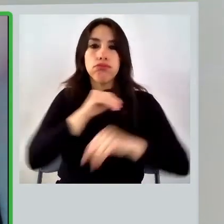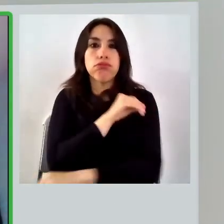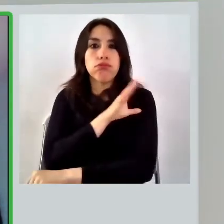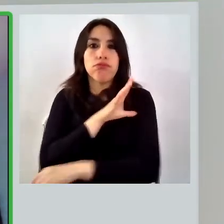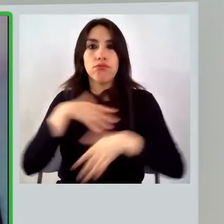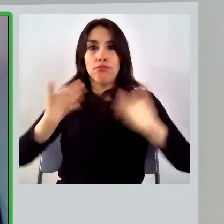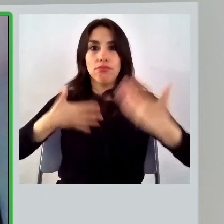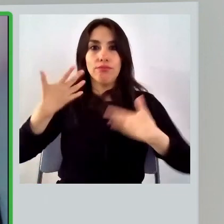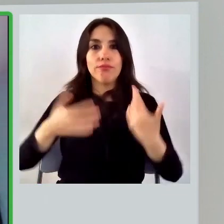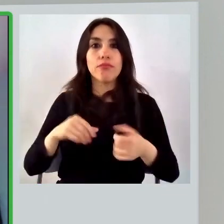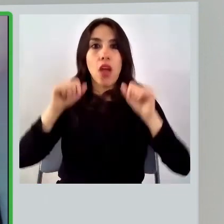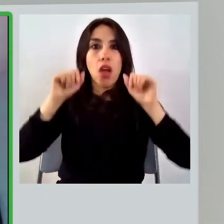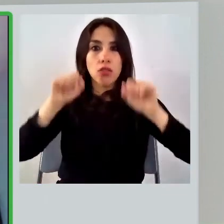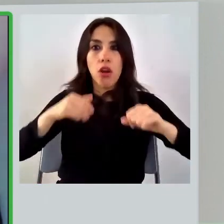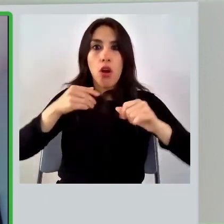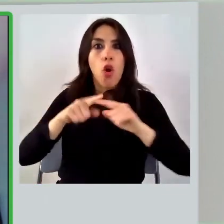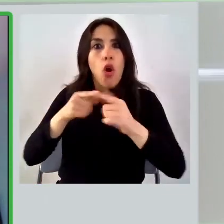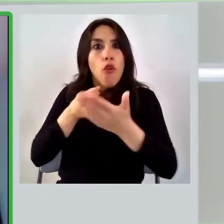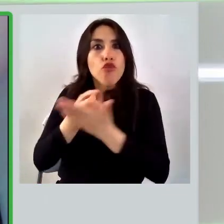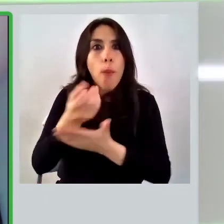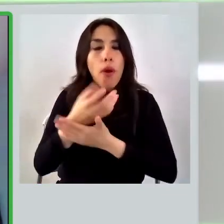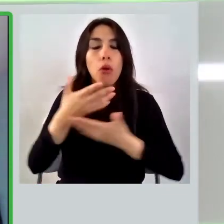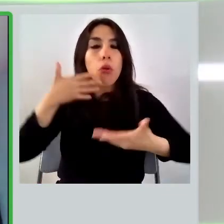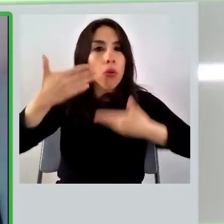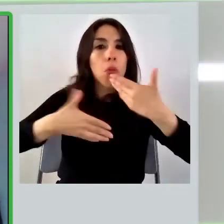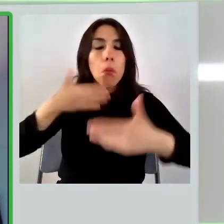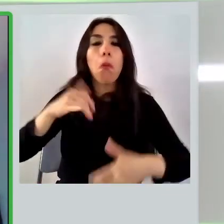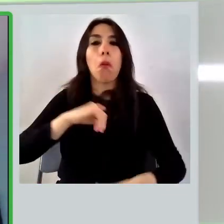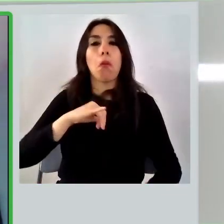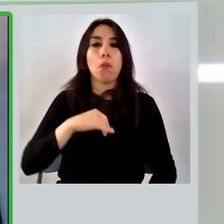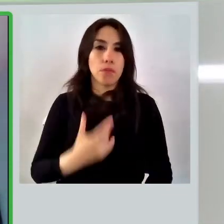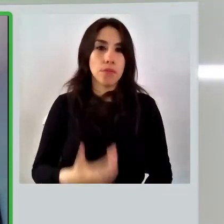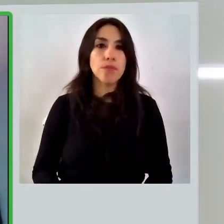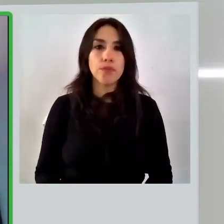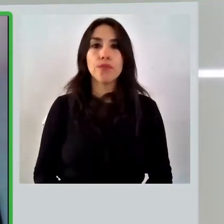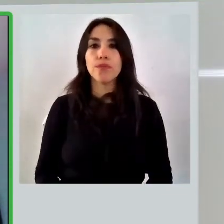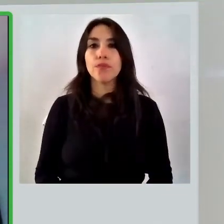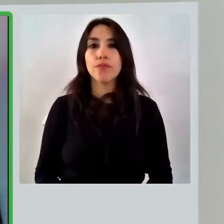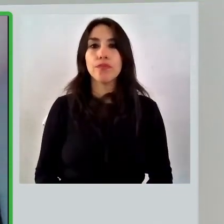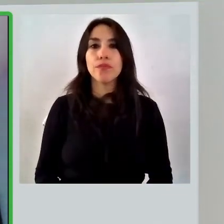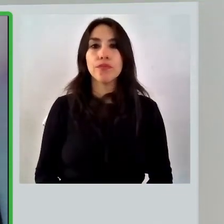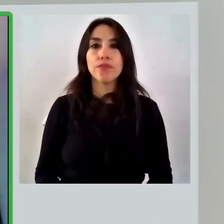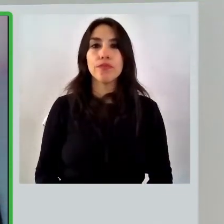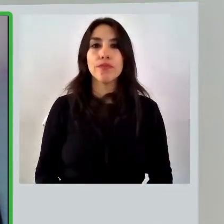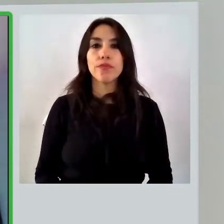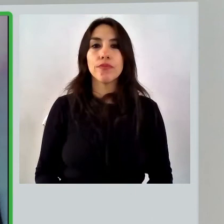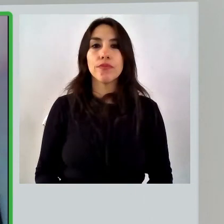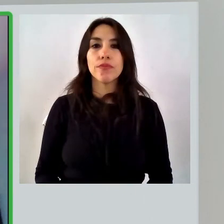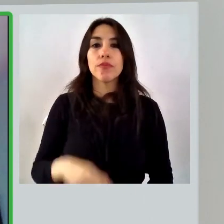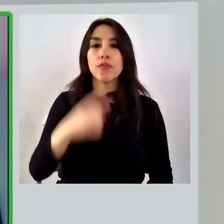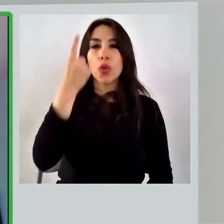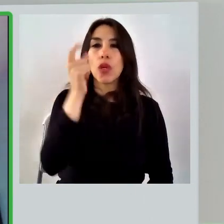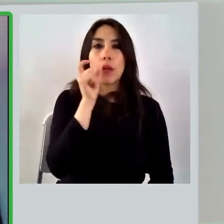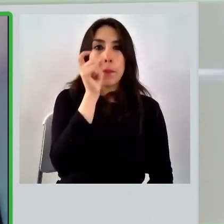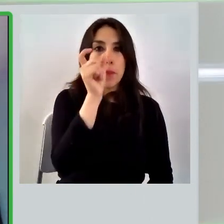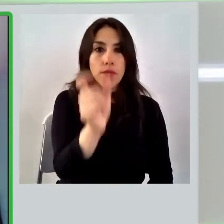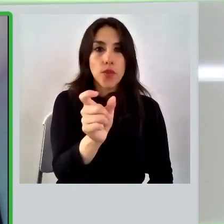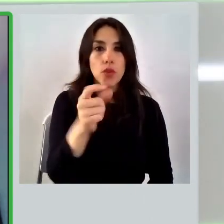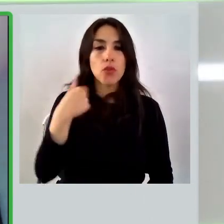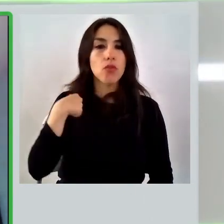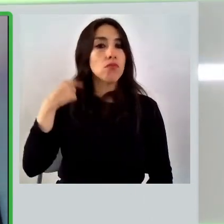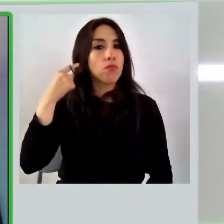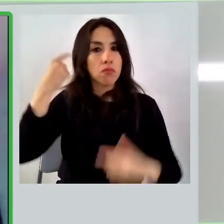a ivory-colored shirt with a gray sweater. I have my home office background here, and